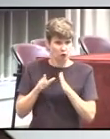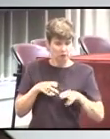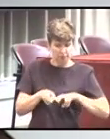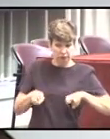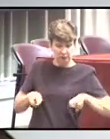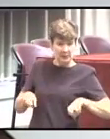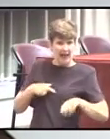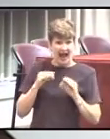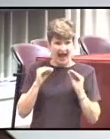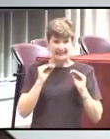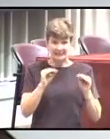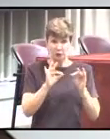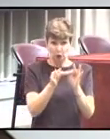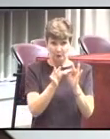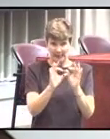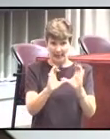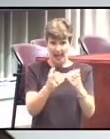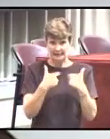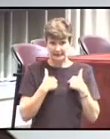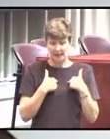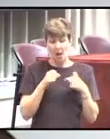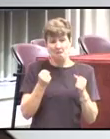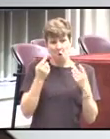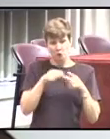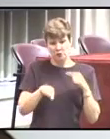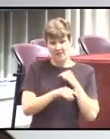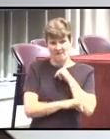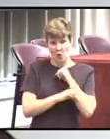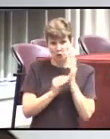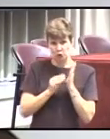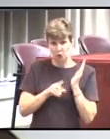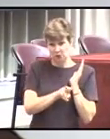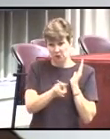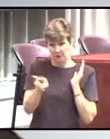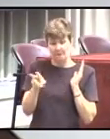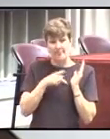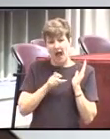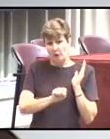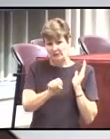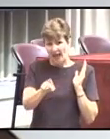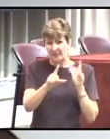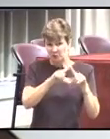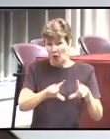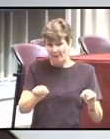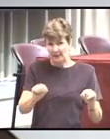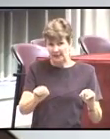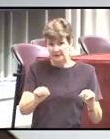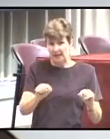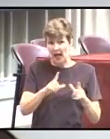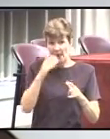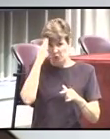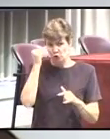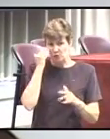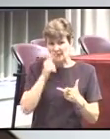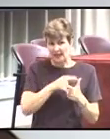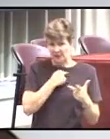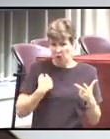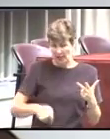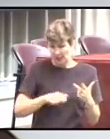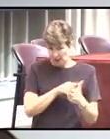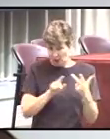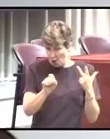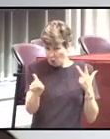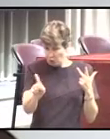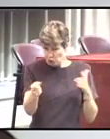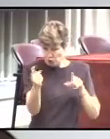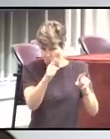teach interpreting classes, and so most of them are foreign. And I was asking the Japanese and the Koreans and the Chinese, so where do